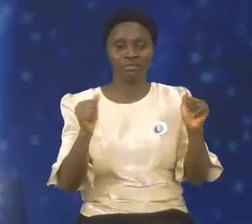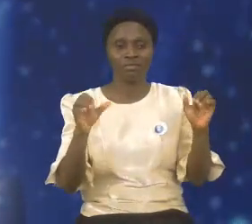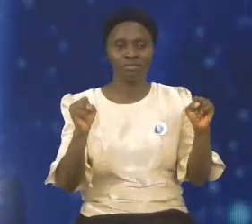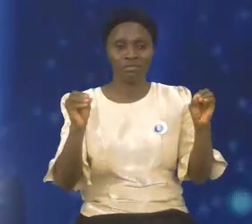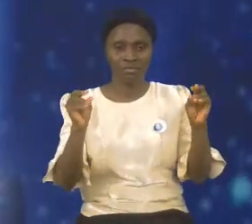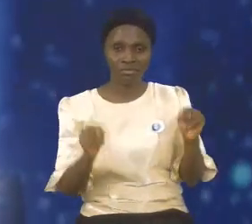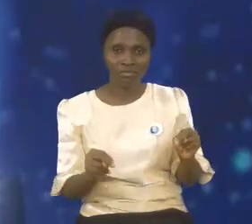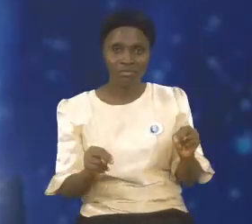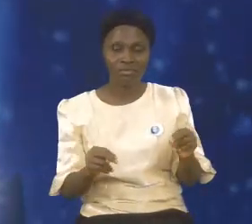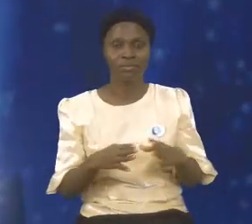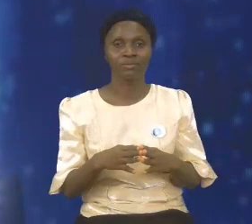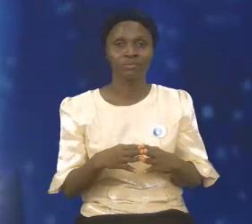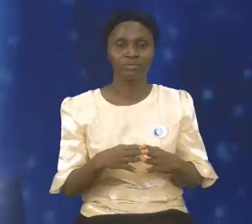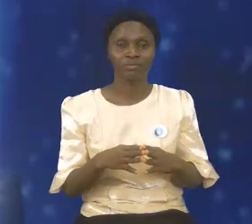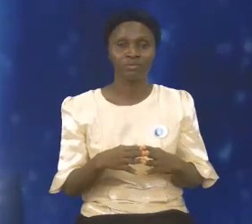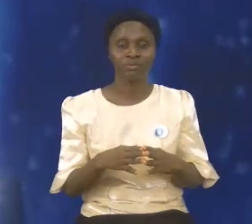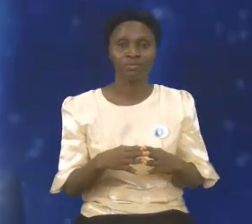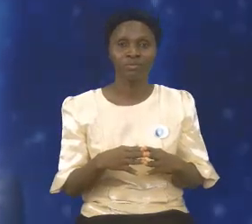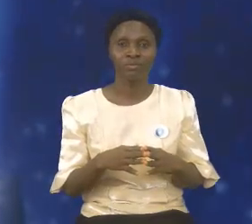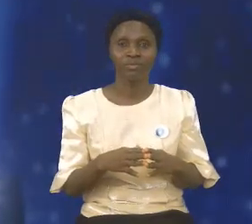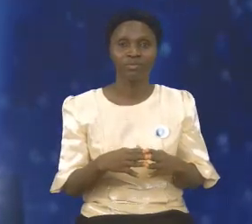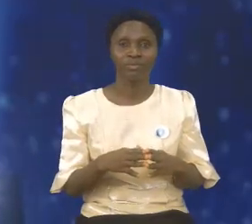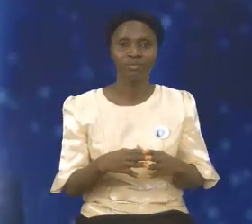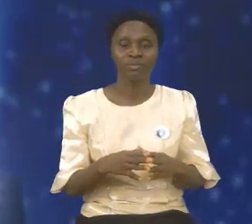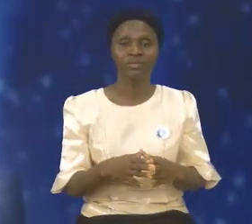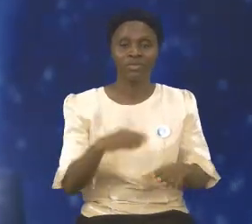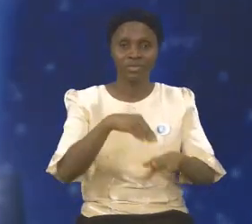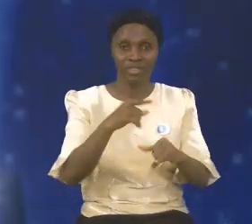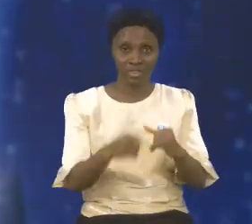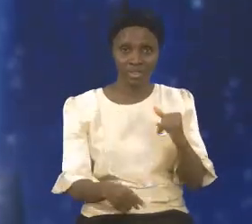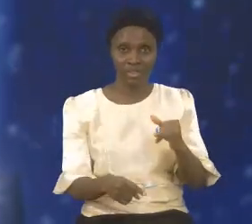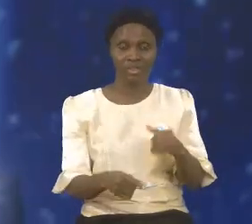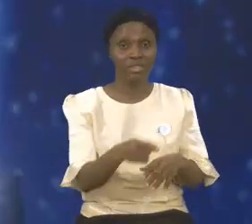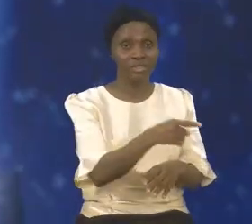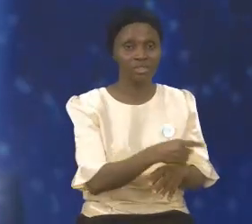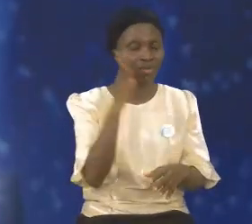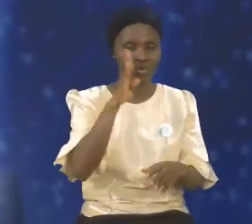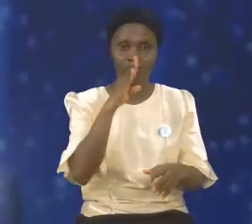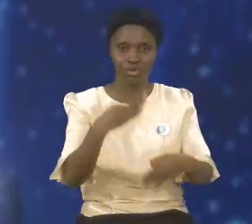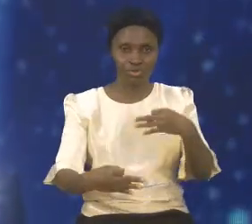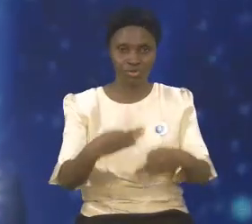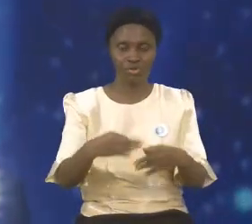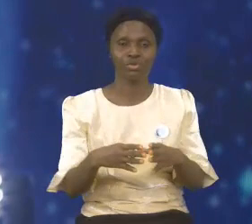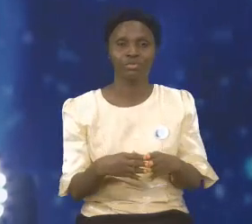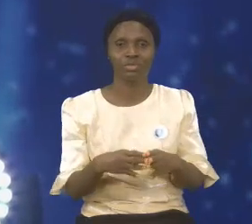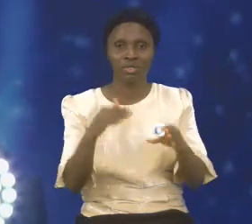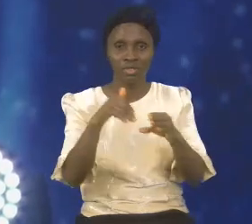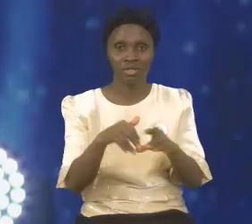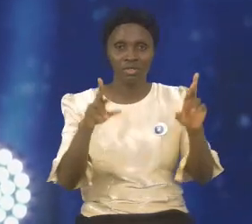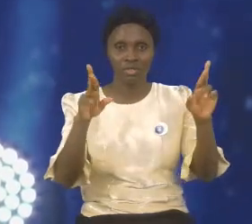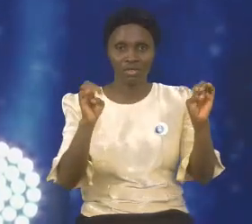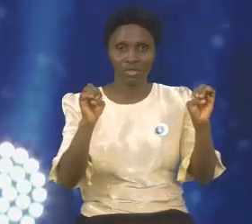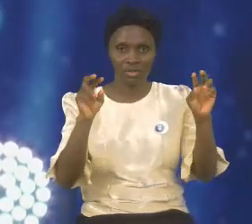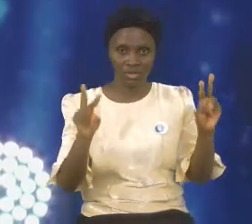some parts of the great tribulation, but at the end, they're going to be judged. Look at Revelation chapter